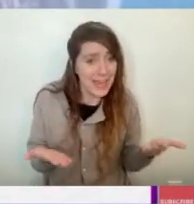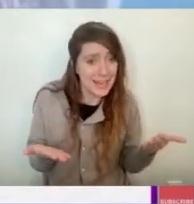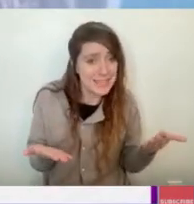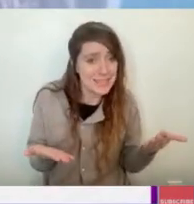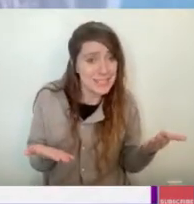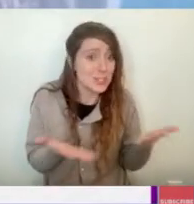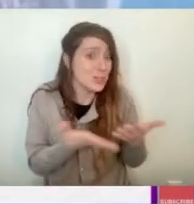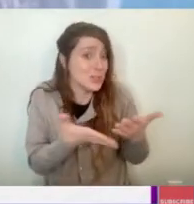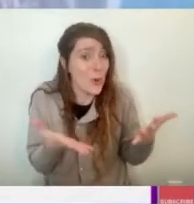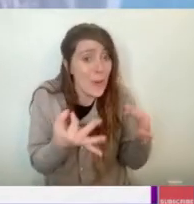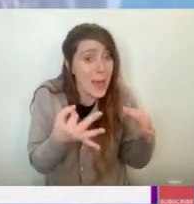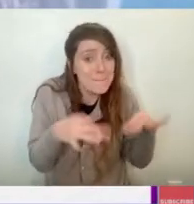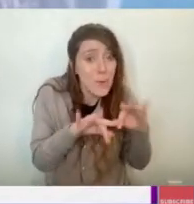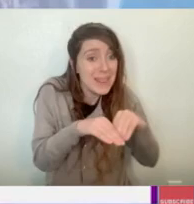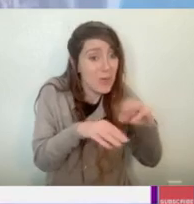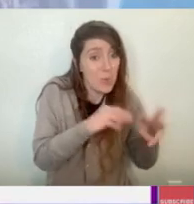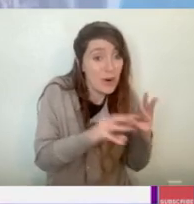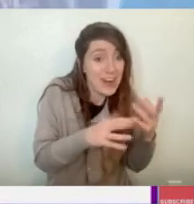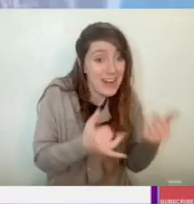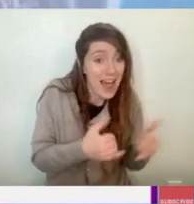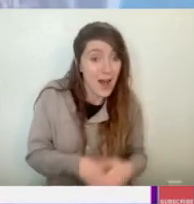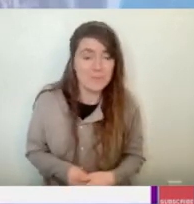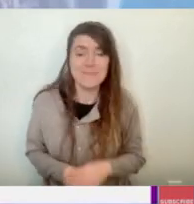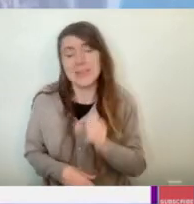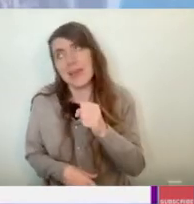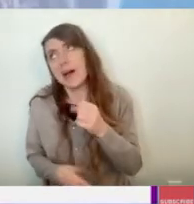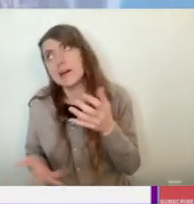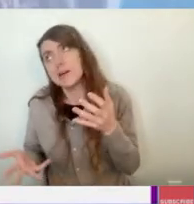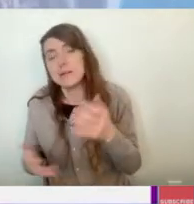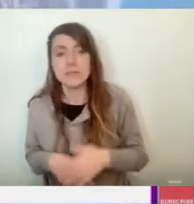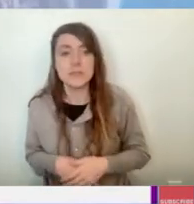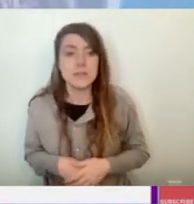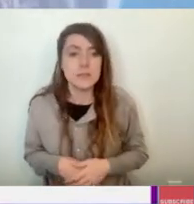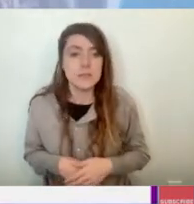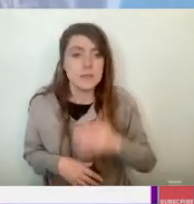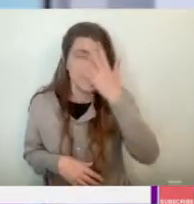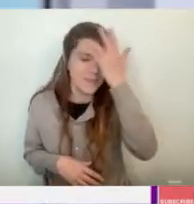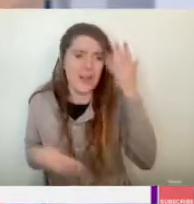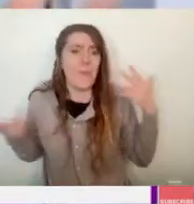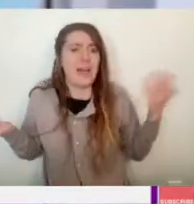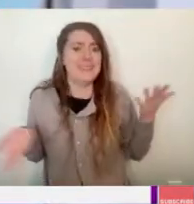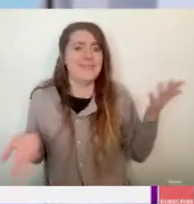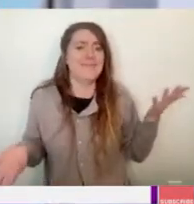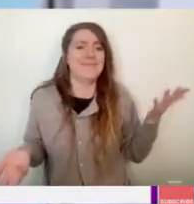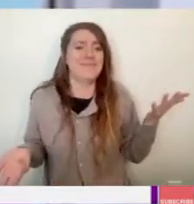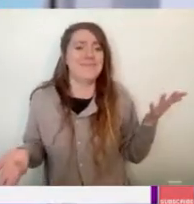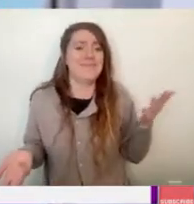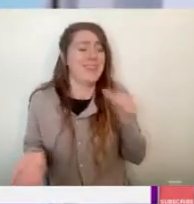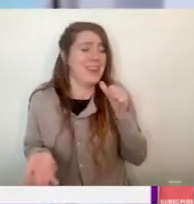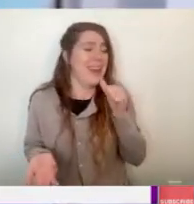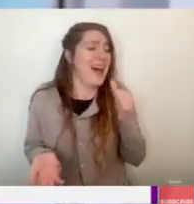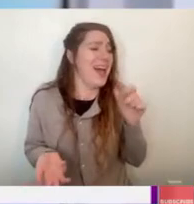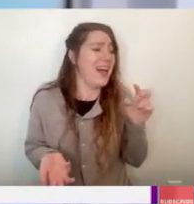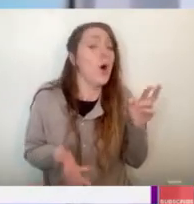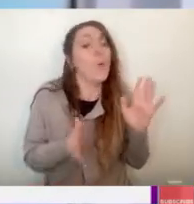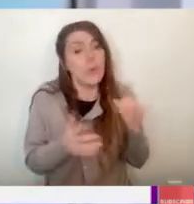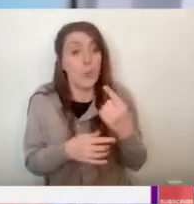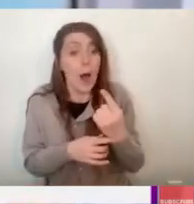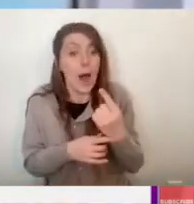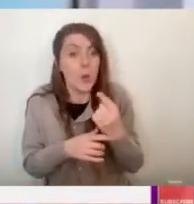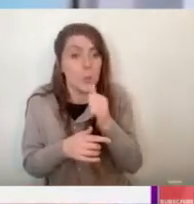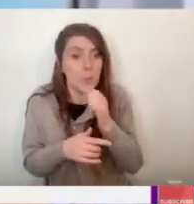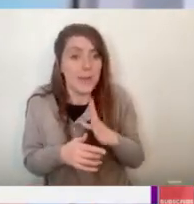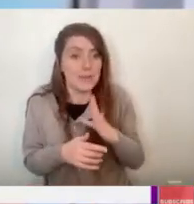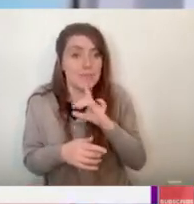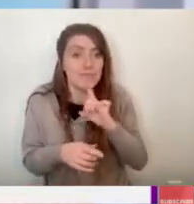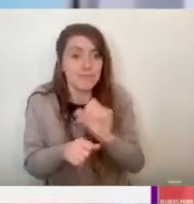that are so important in the world right now. Like, what? Like, this? It's not. They aren't asked. I mean, there's one astronaut. One astronaut. But like, what are you